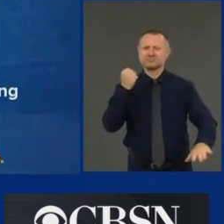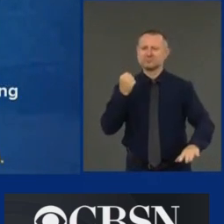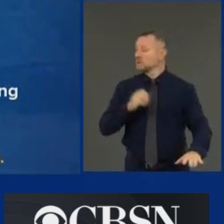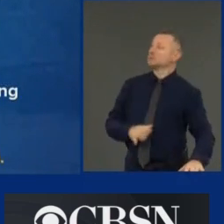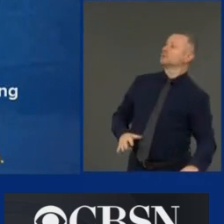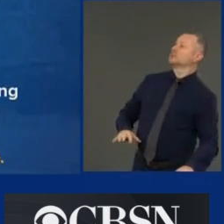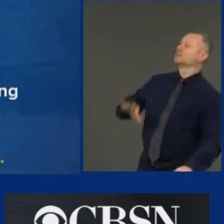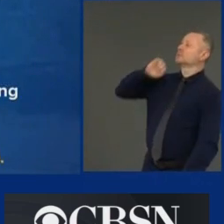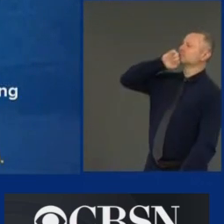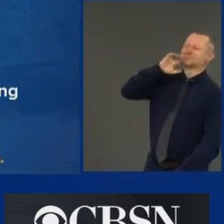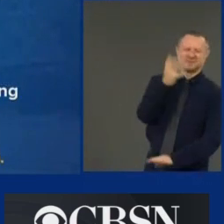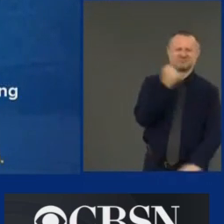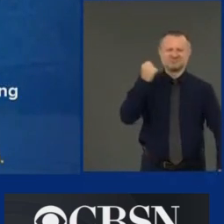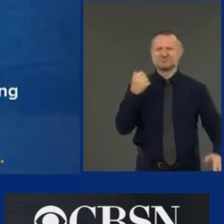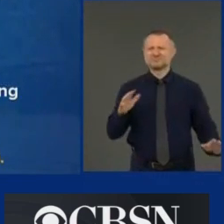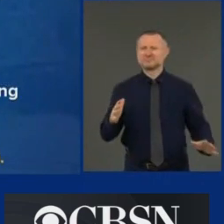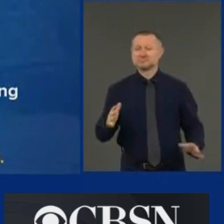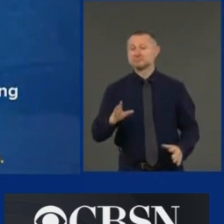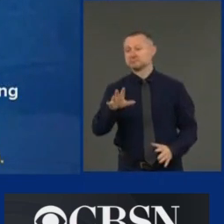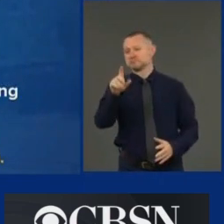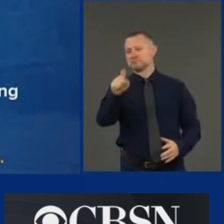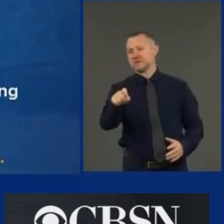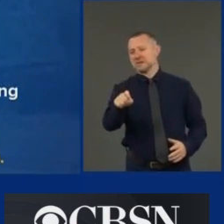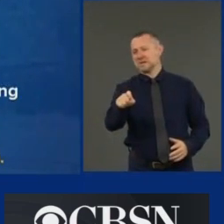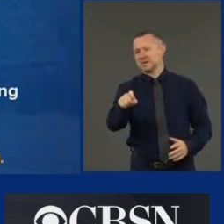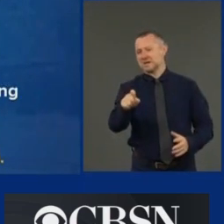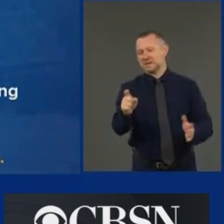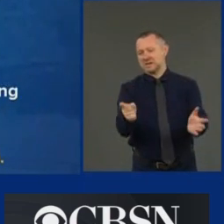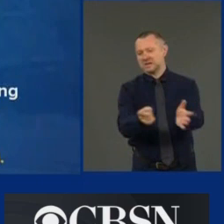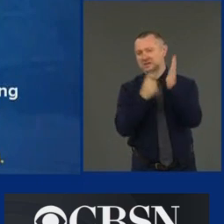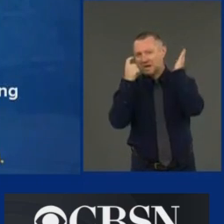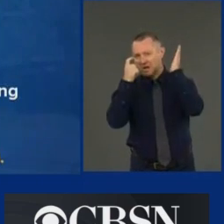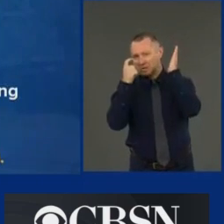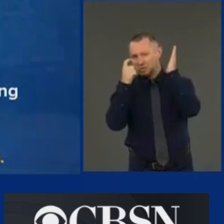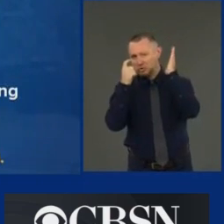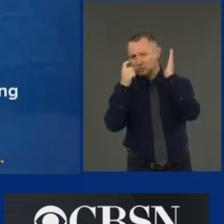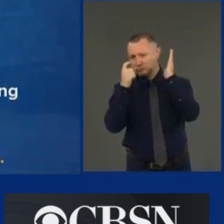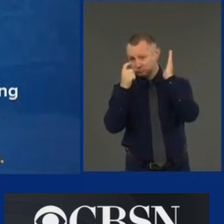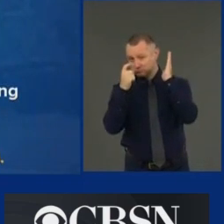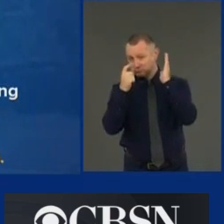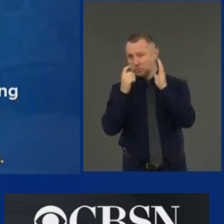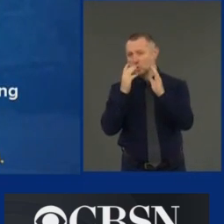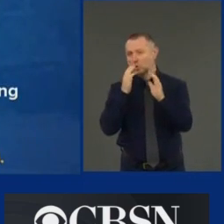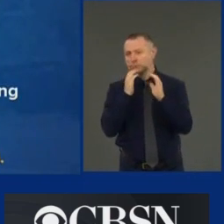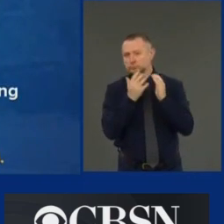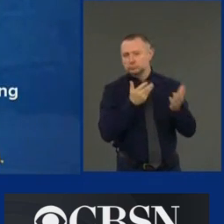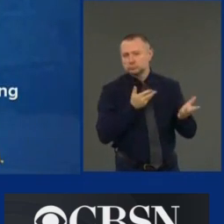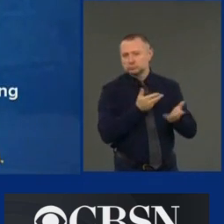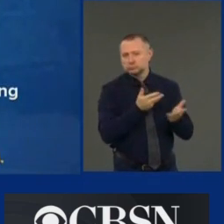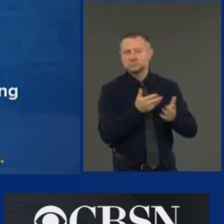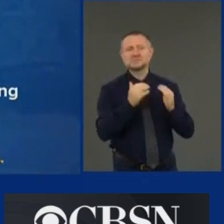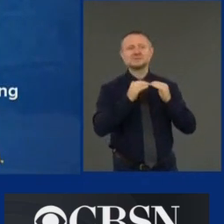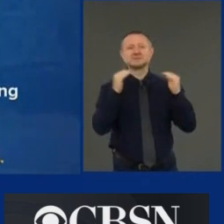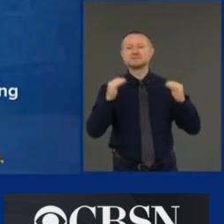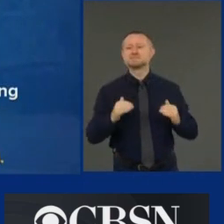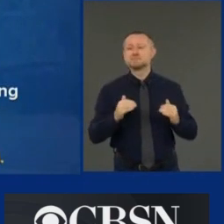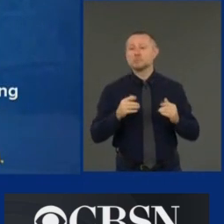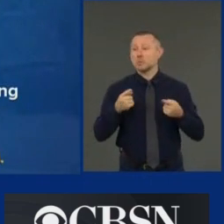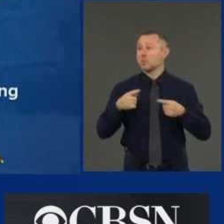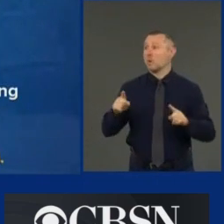a mandatory communication system that operates during a storm.